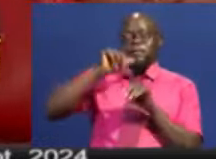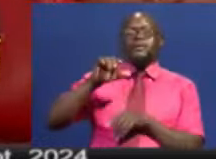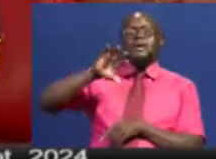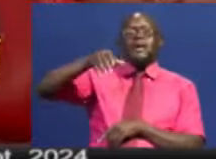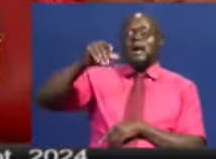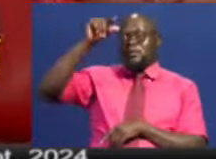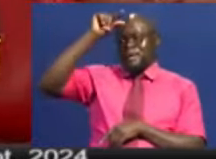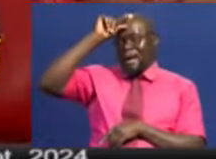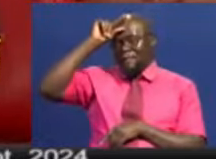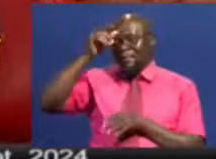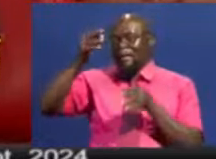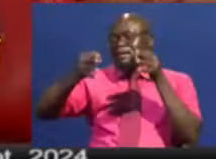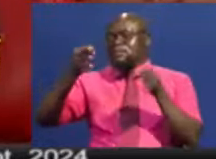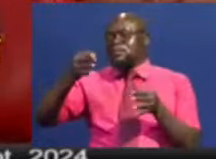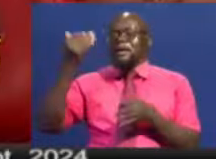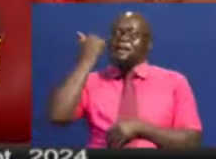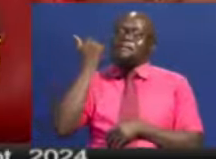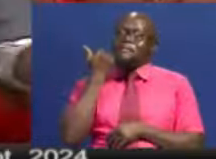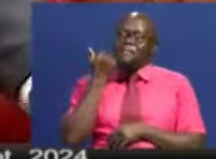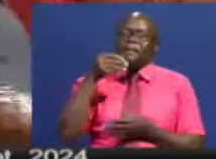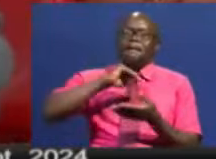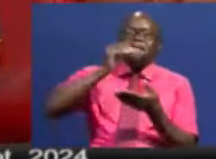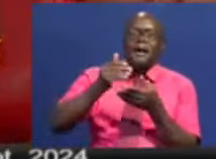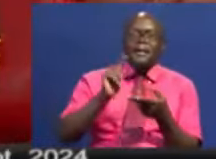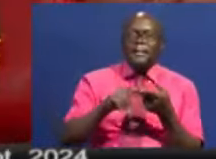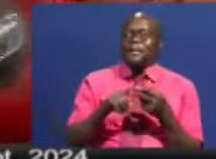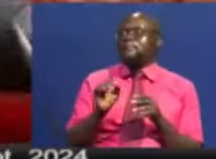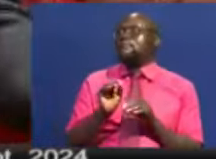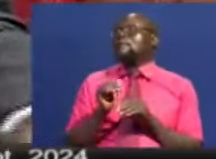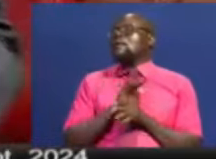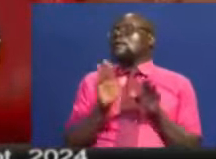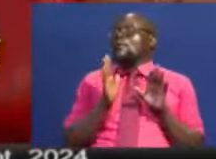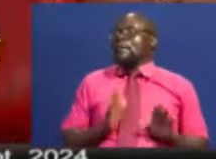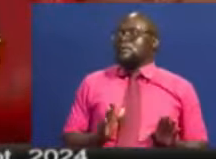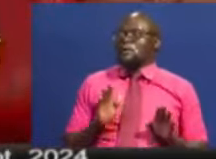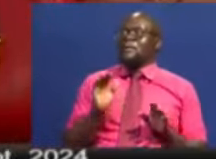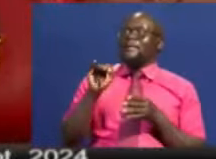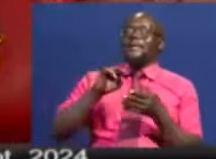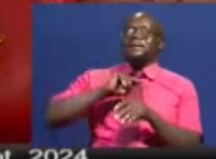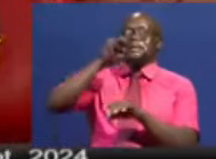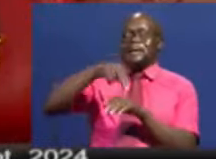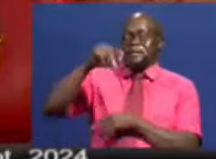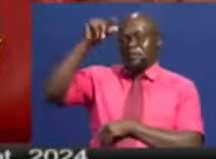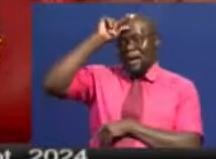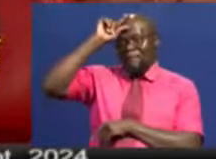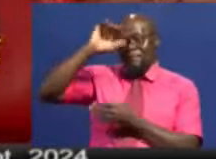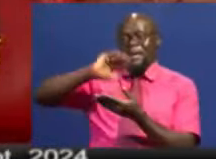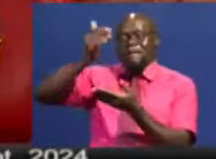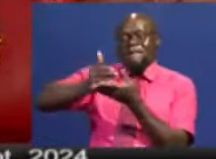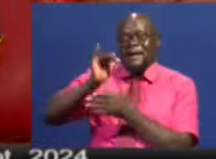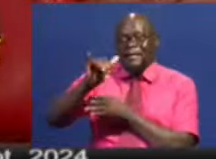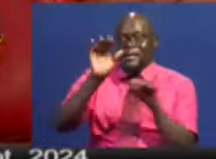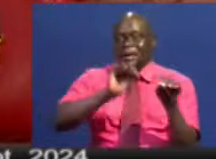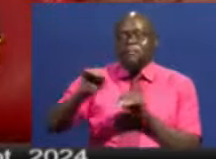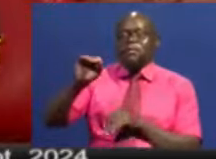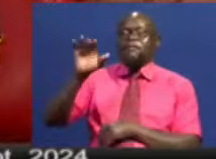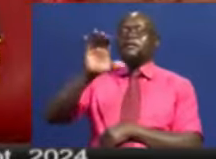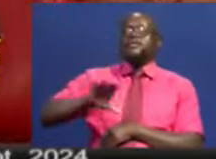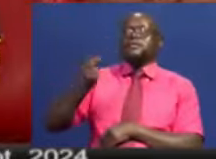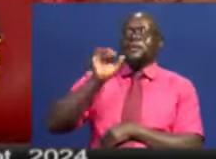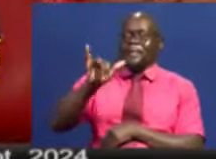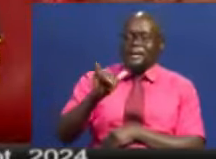government, it's not judiciary fund, it's not parliamentary fund, it's not anybody's fund. It's the national government money that is going to the constituencies